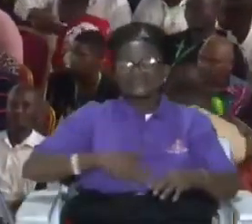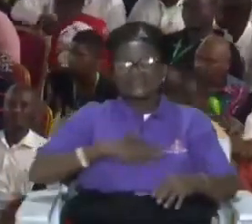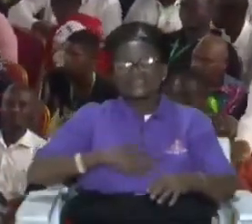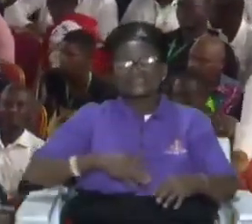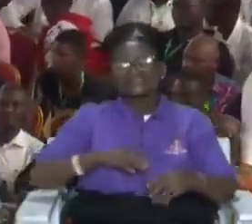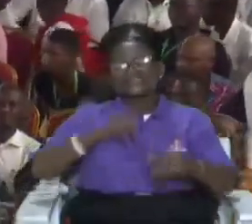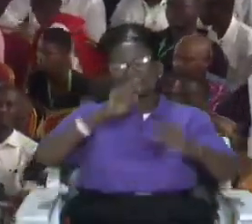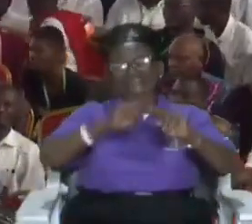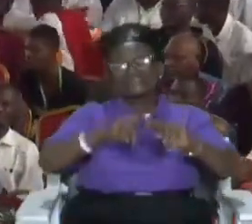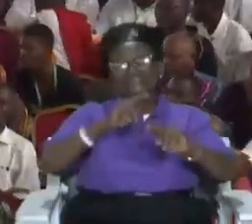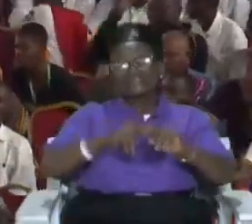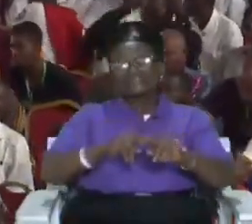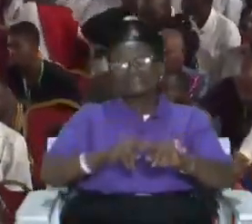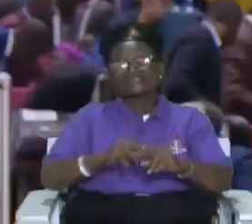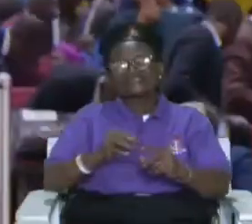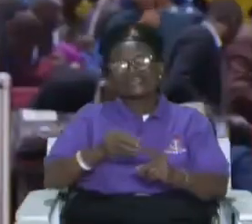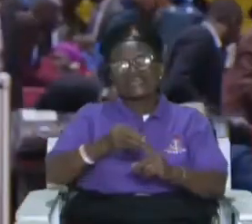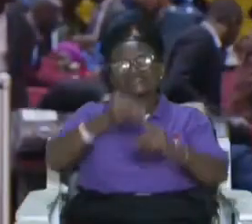except